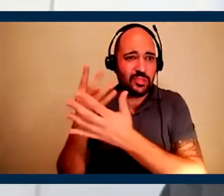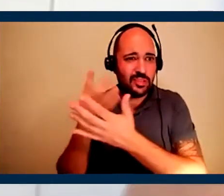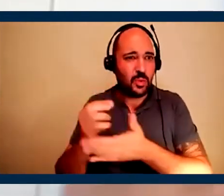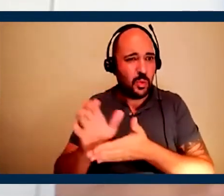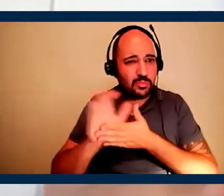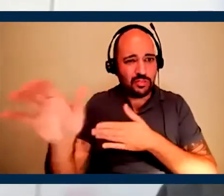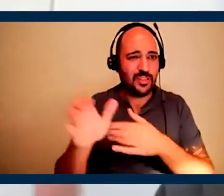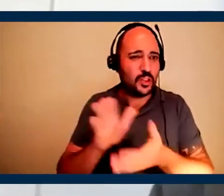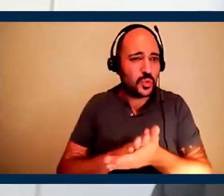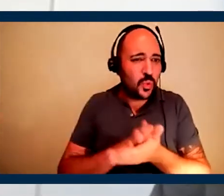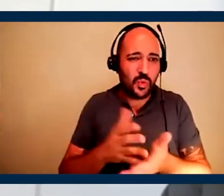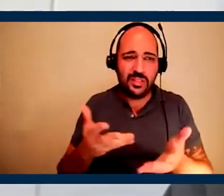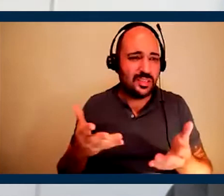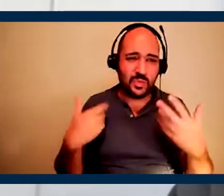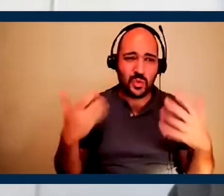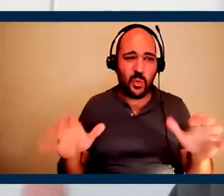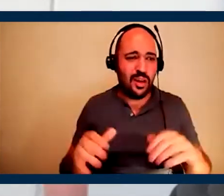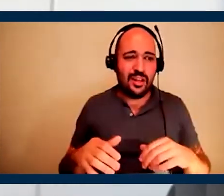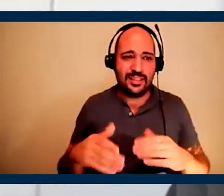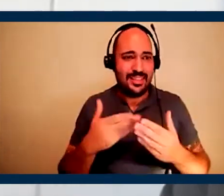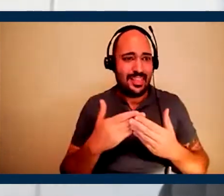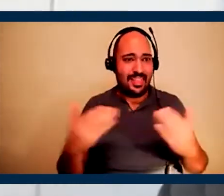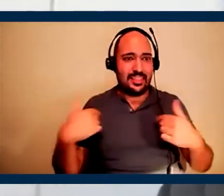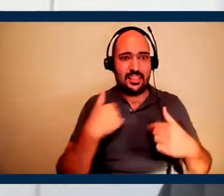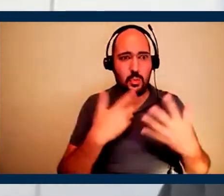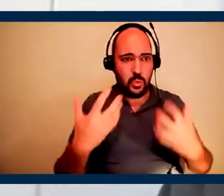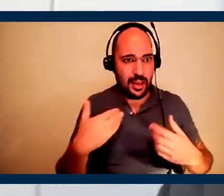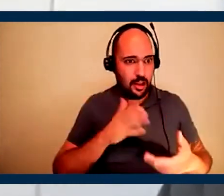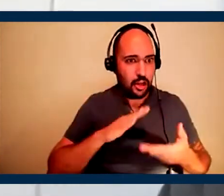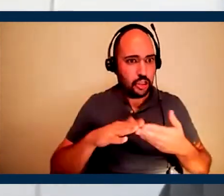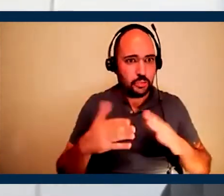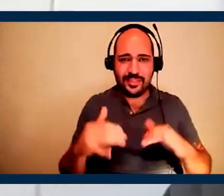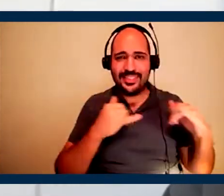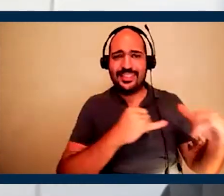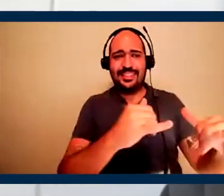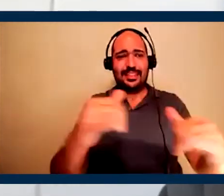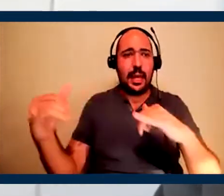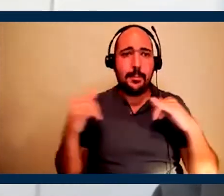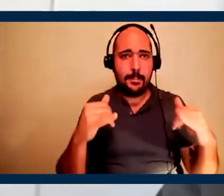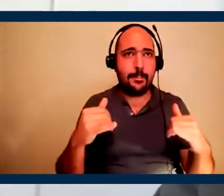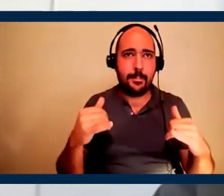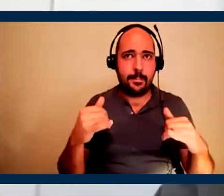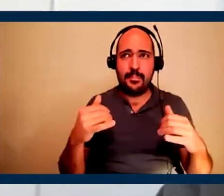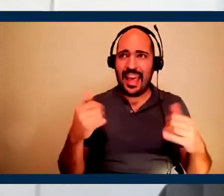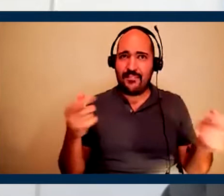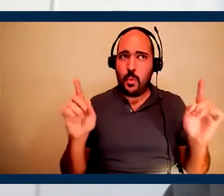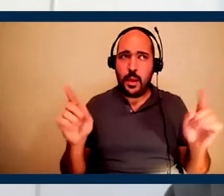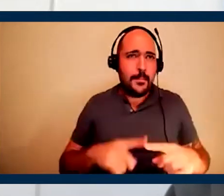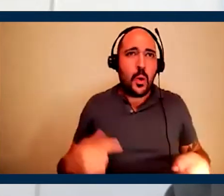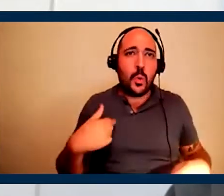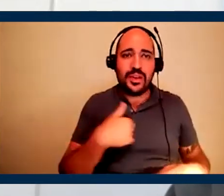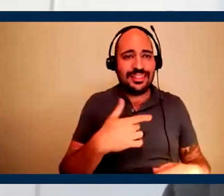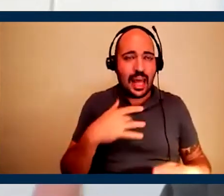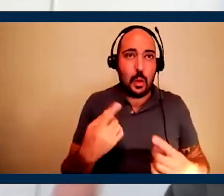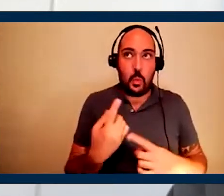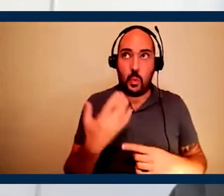I mean, the things that we want in our community are the things that everybody in this country wants. We're just the ones who most often don't get them, right? And we shouldn't